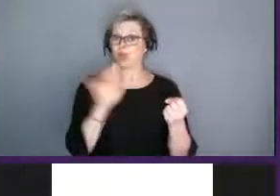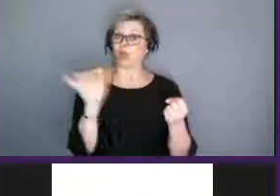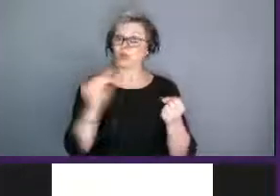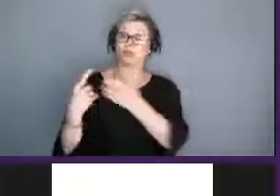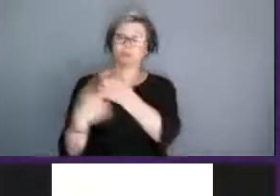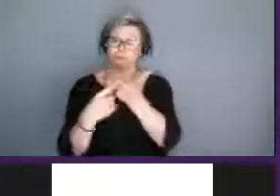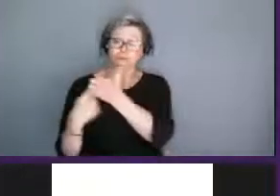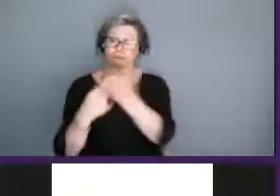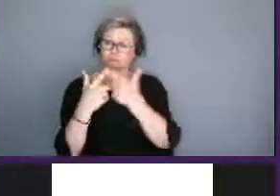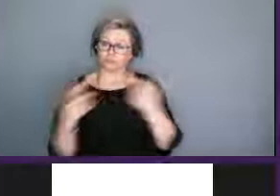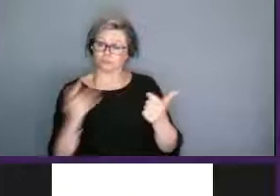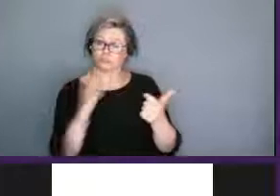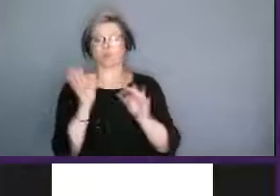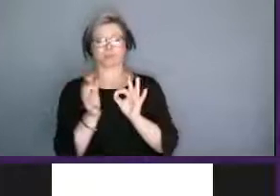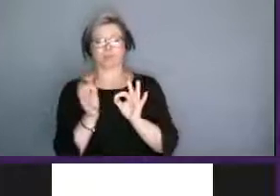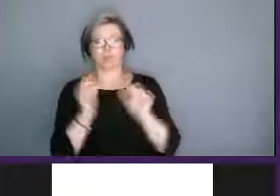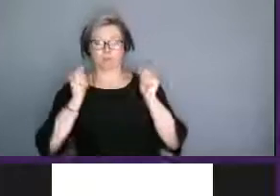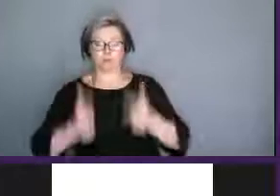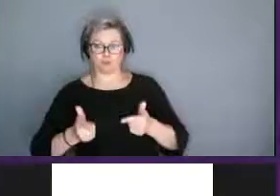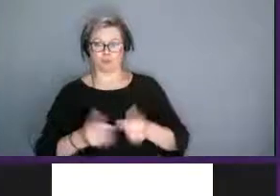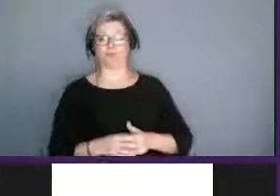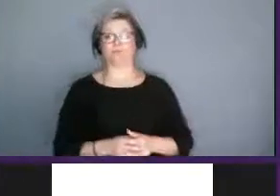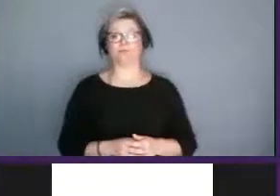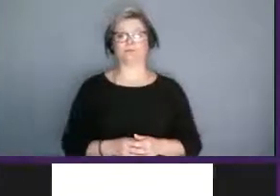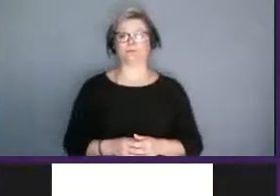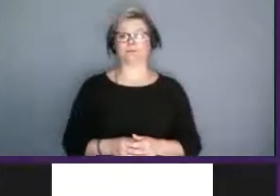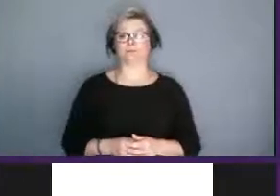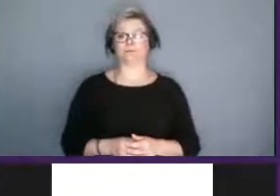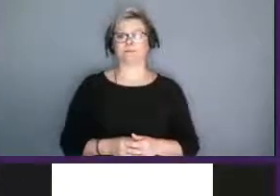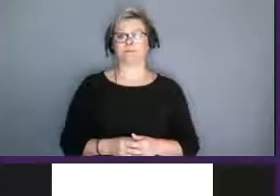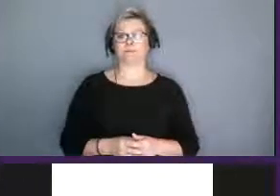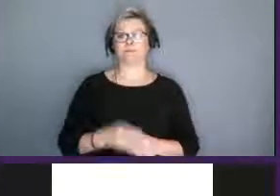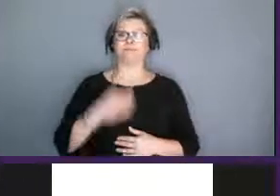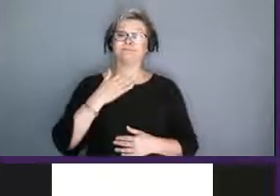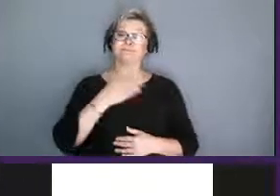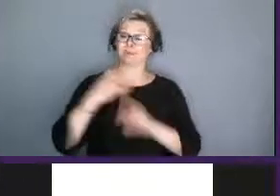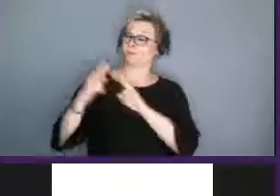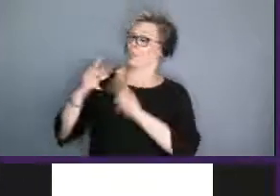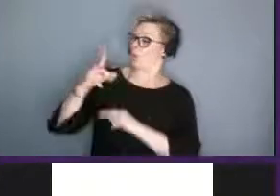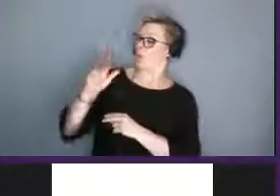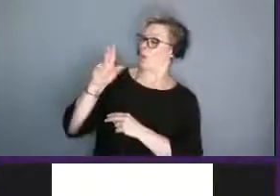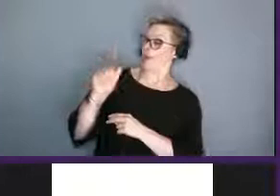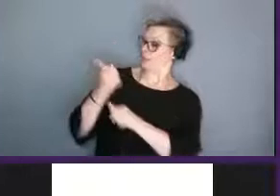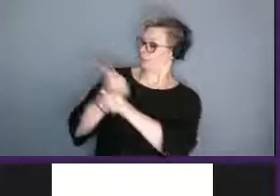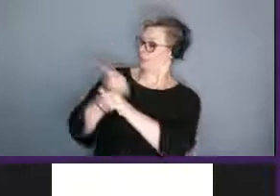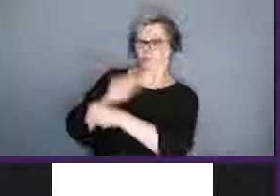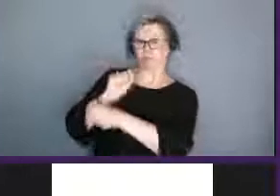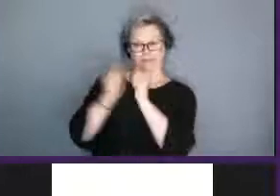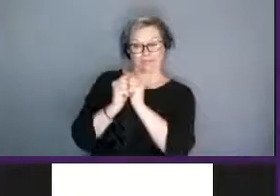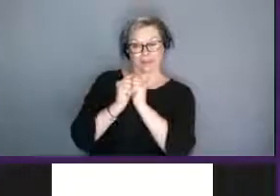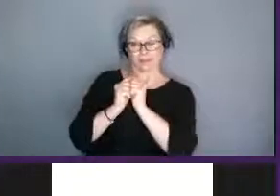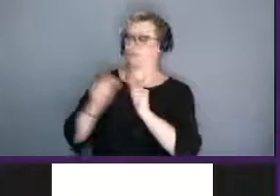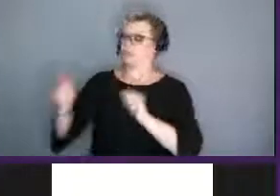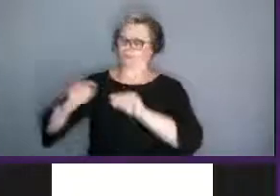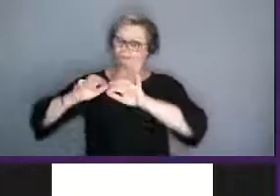are presented today. As my colleague Laura has put in the chat box, you can adjust your